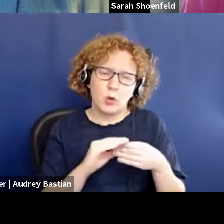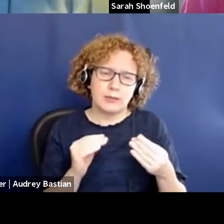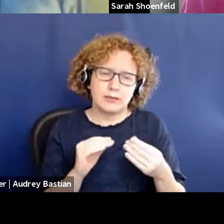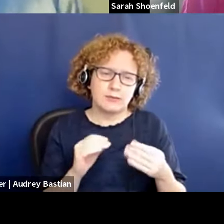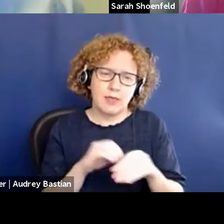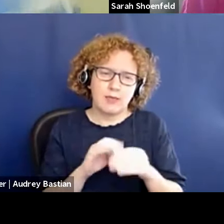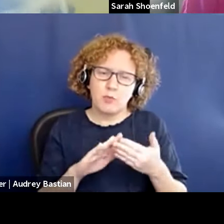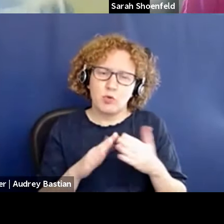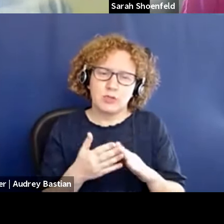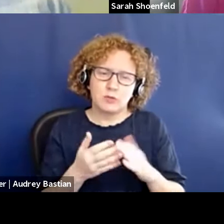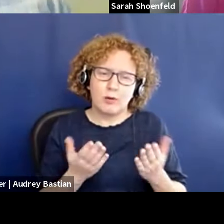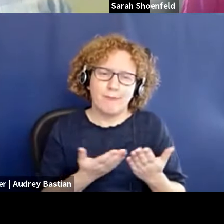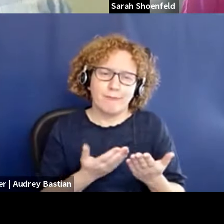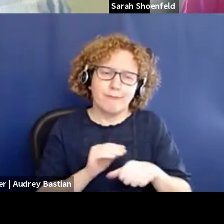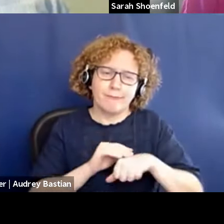their communities?